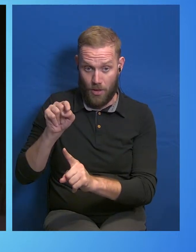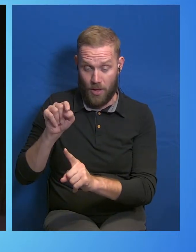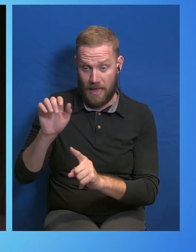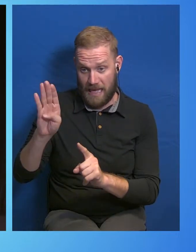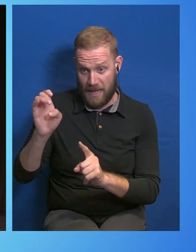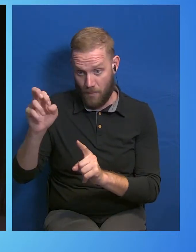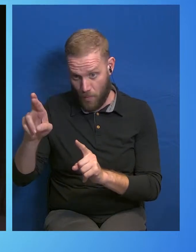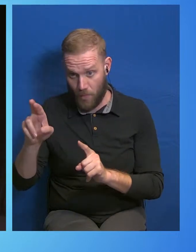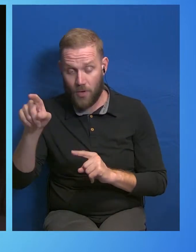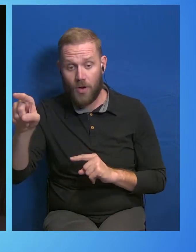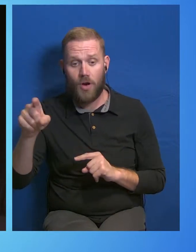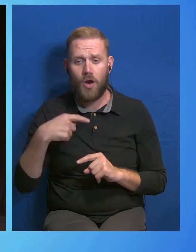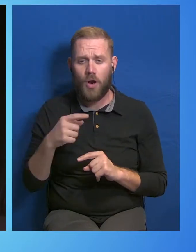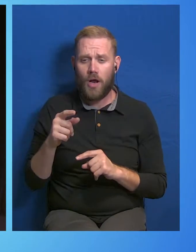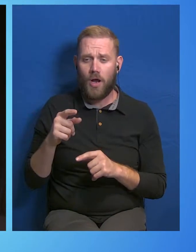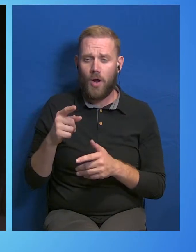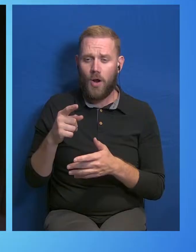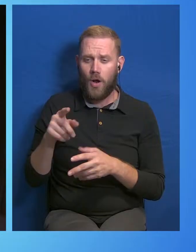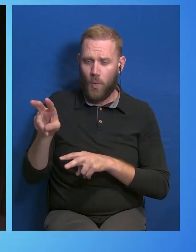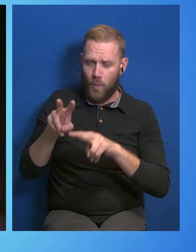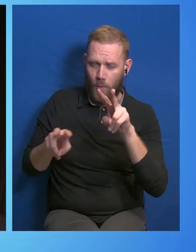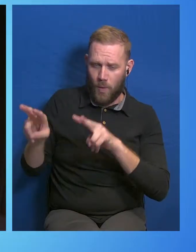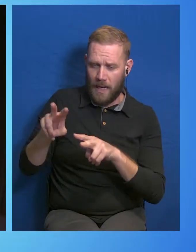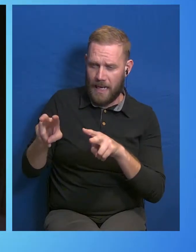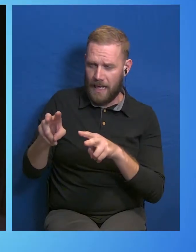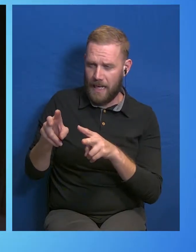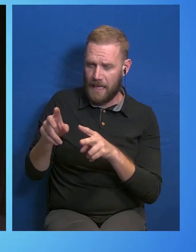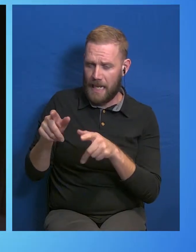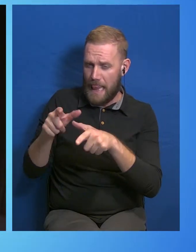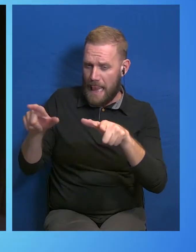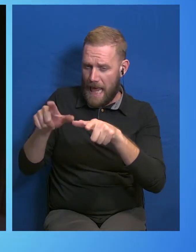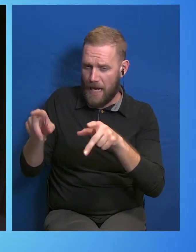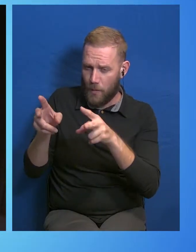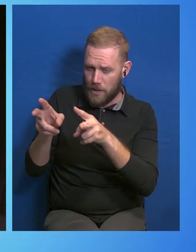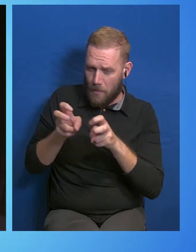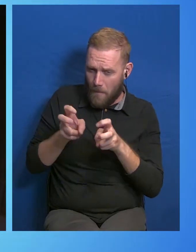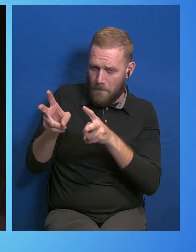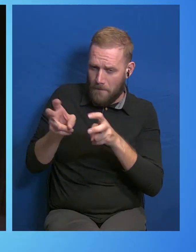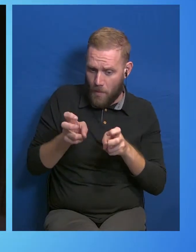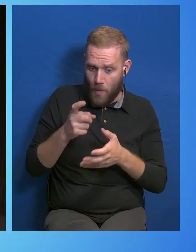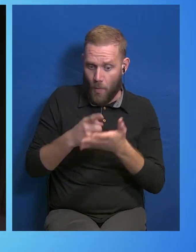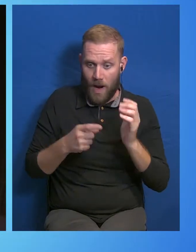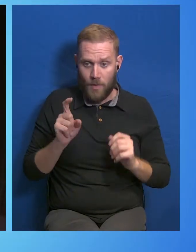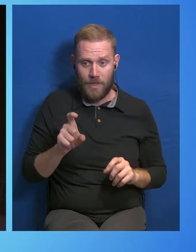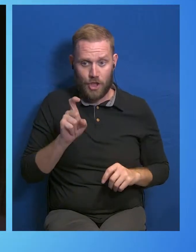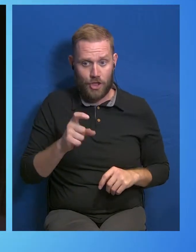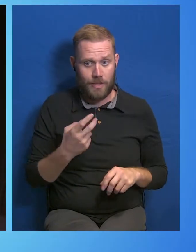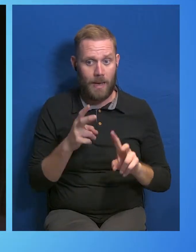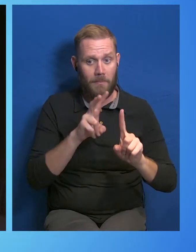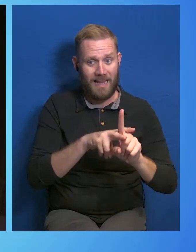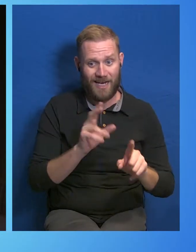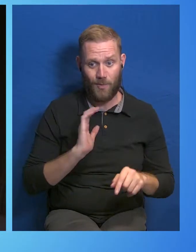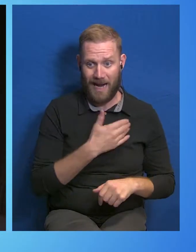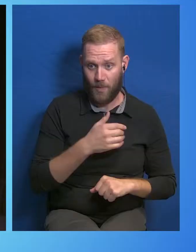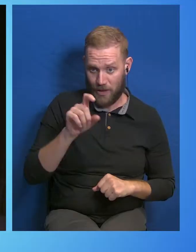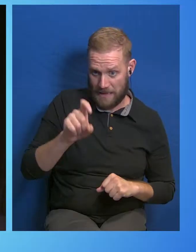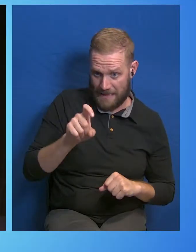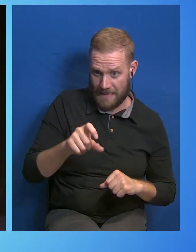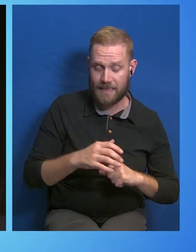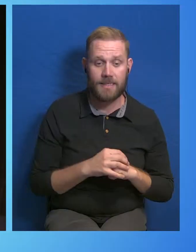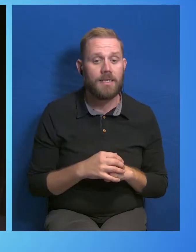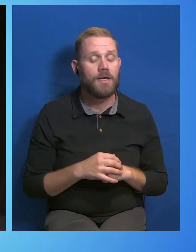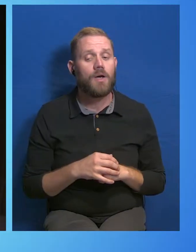and pulled some of the language from that statute that we thought might meet our needs as well. We put